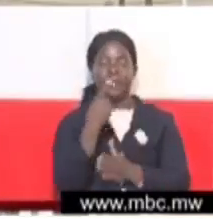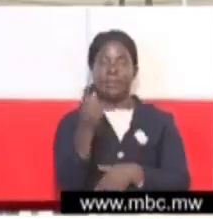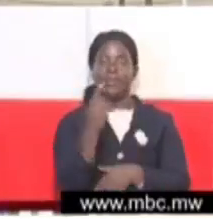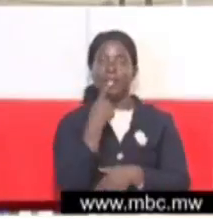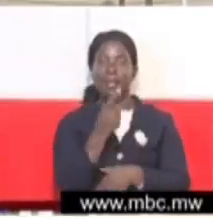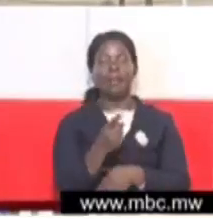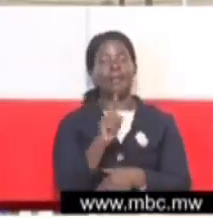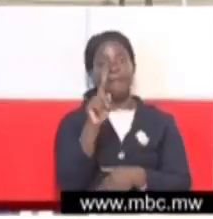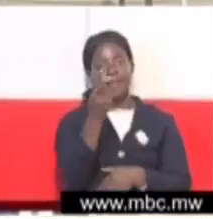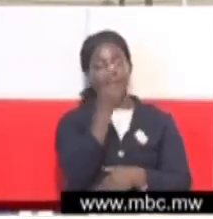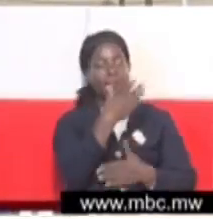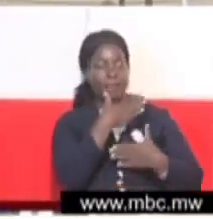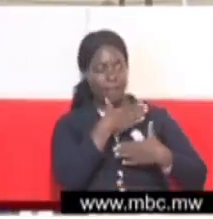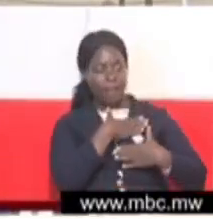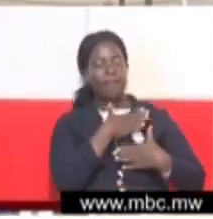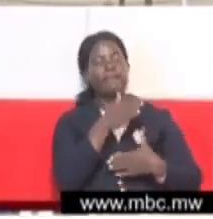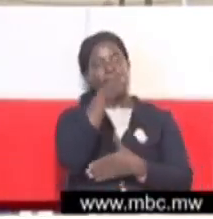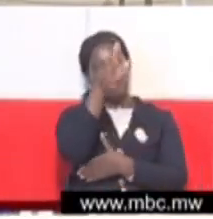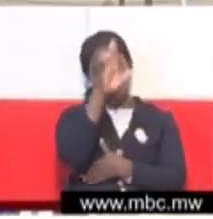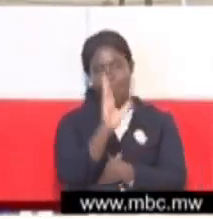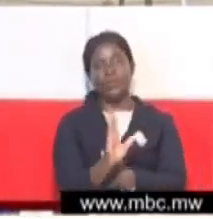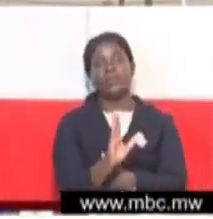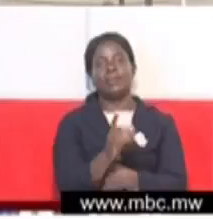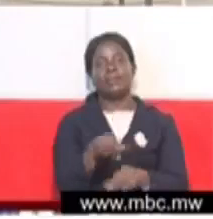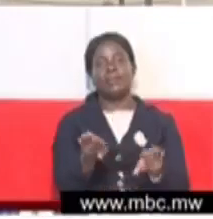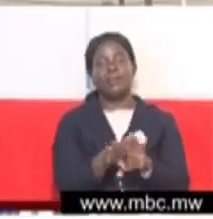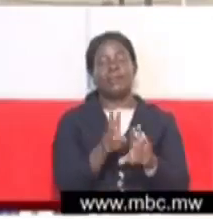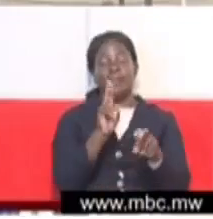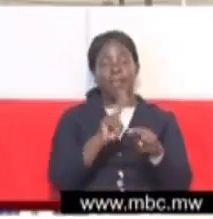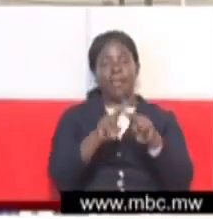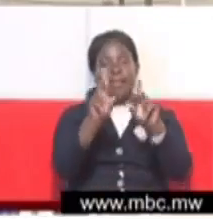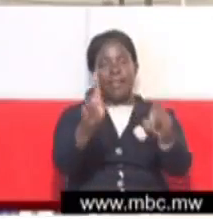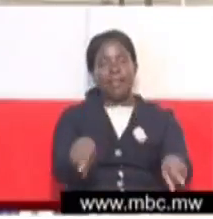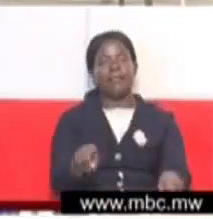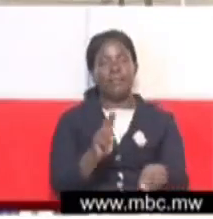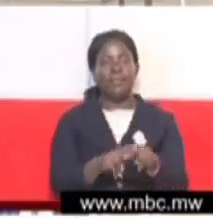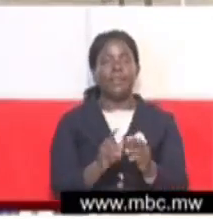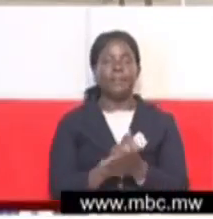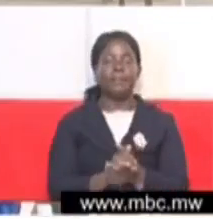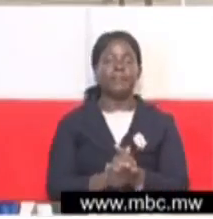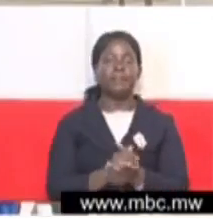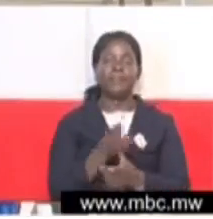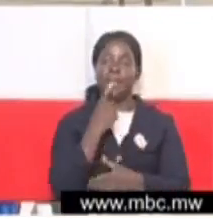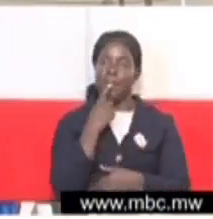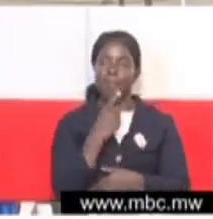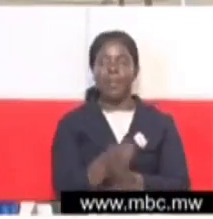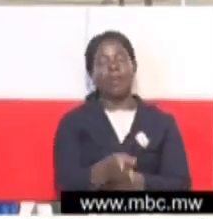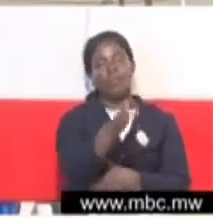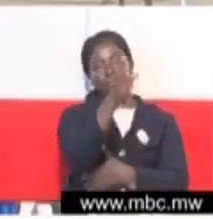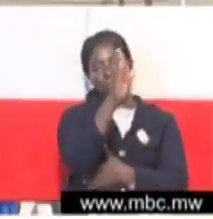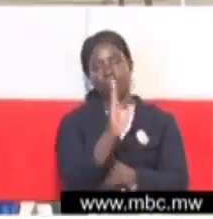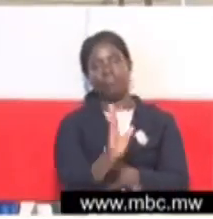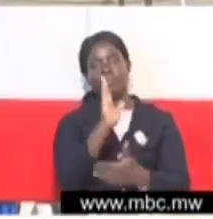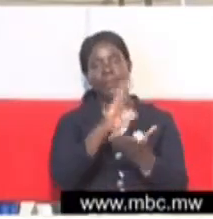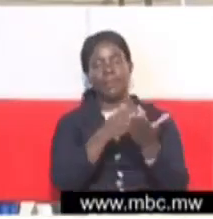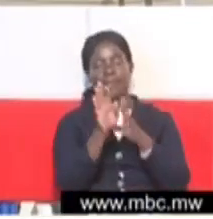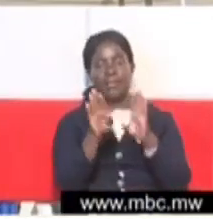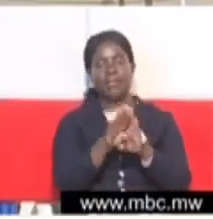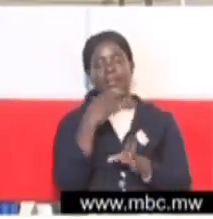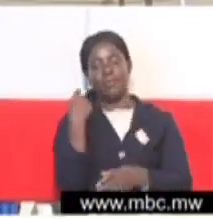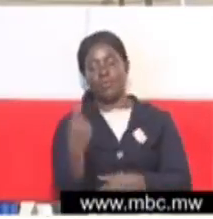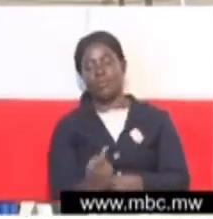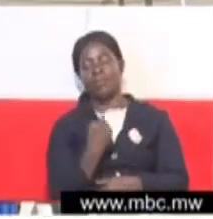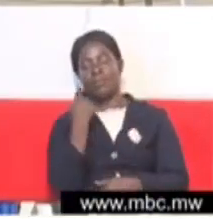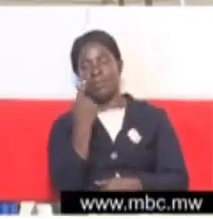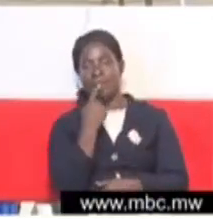God and be people who are living in the word of God, because it's the word of God which